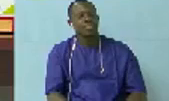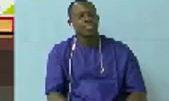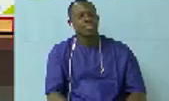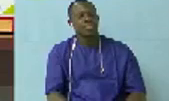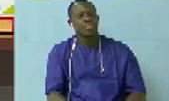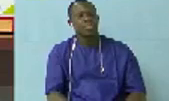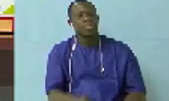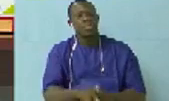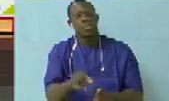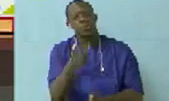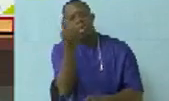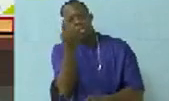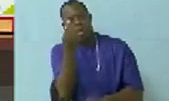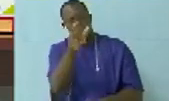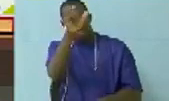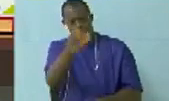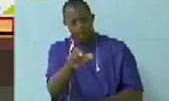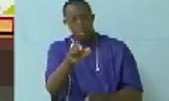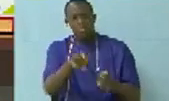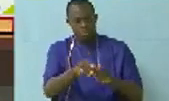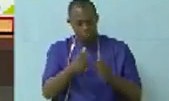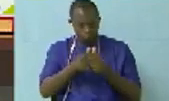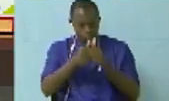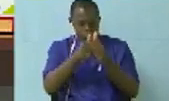one of them escorted me inside. I